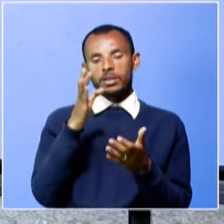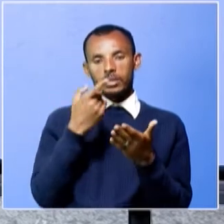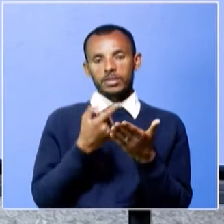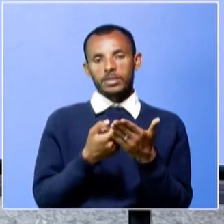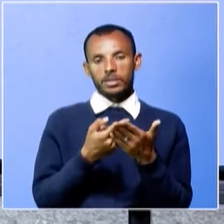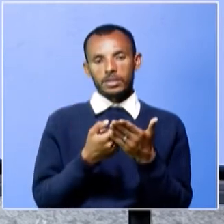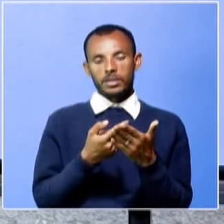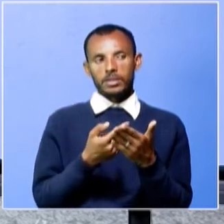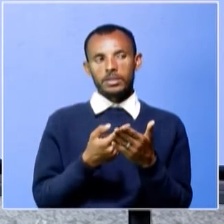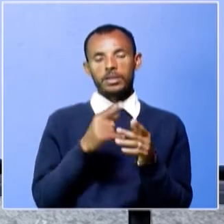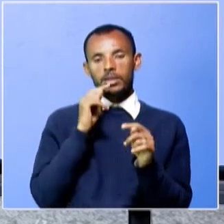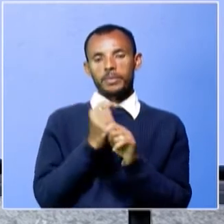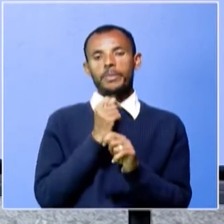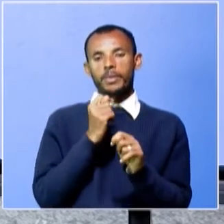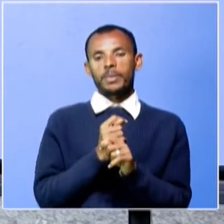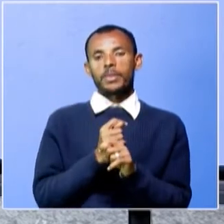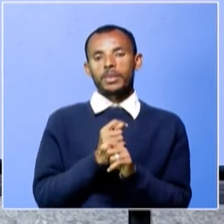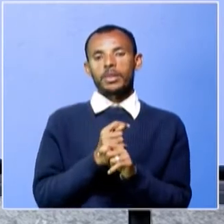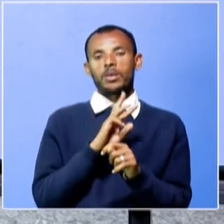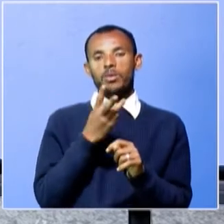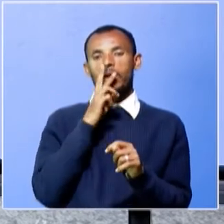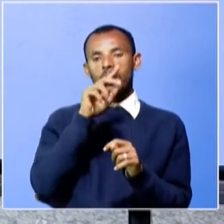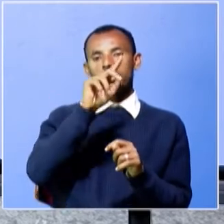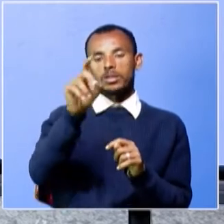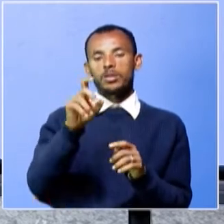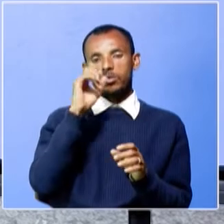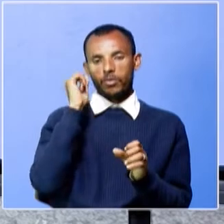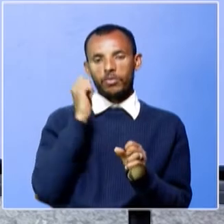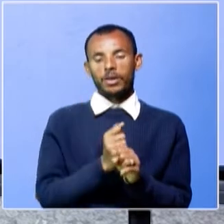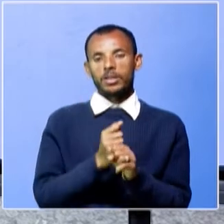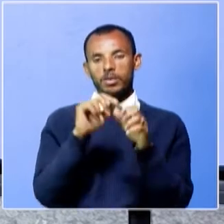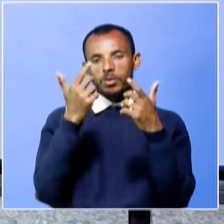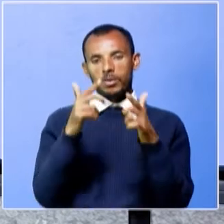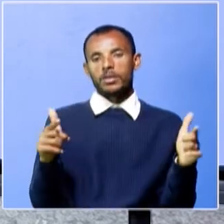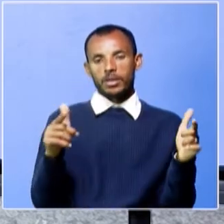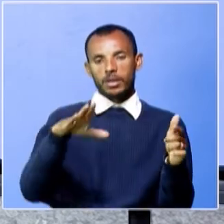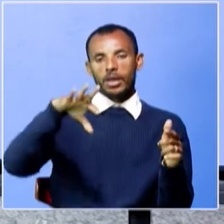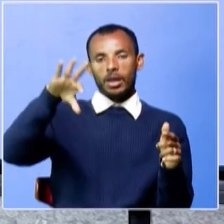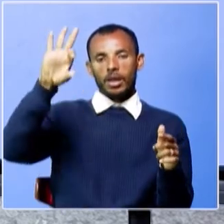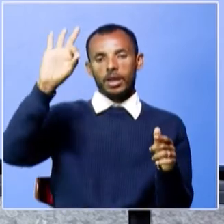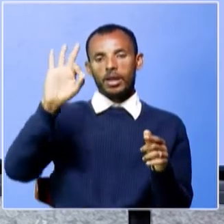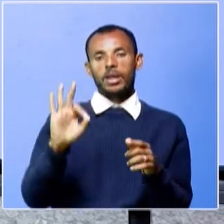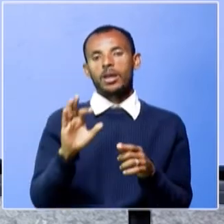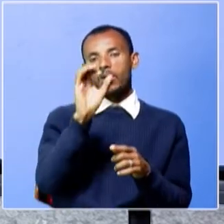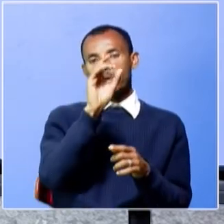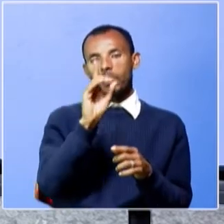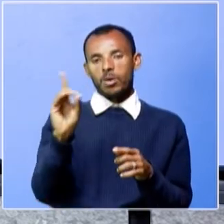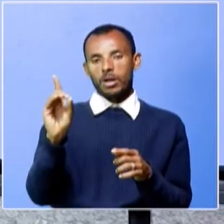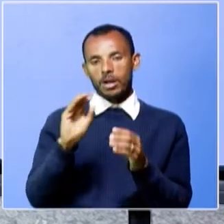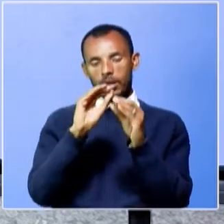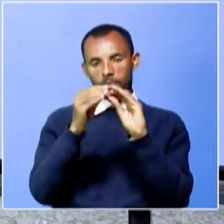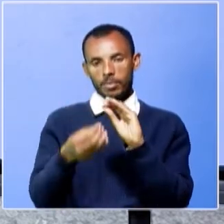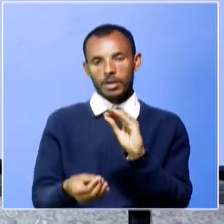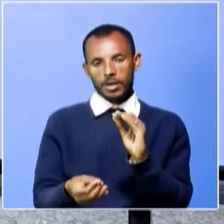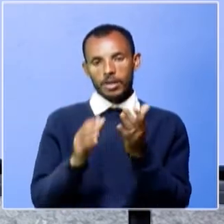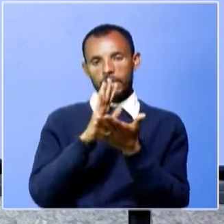this activity, we are asked to find the probability of getting an odd number, an